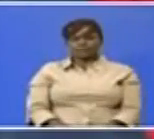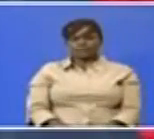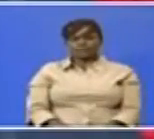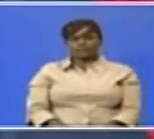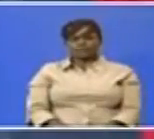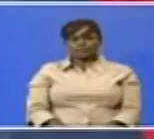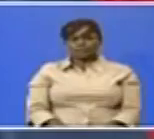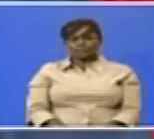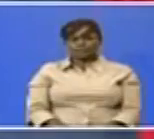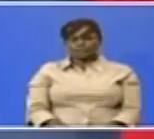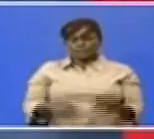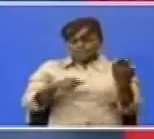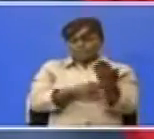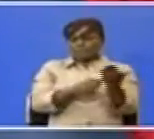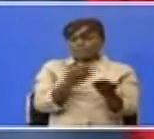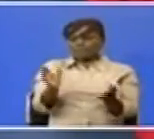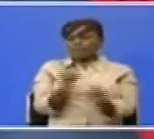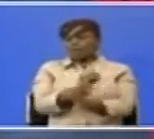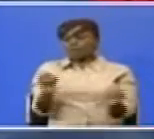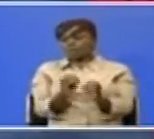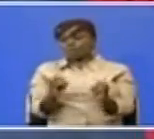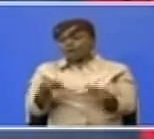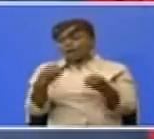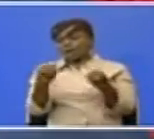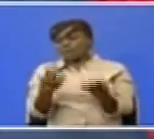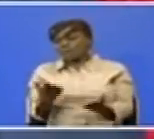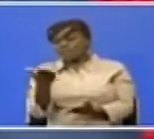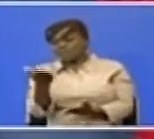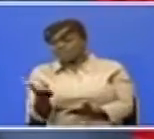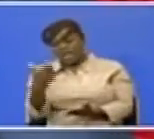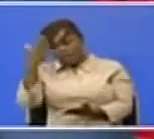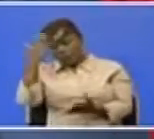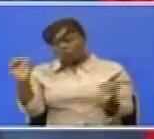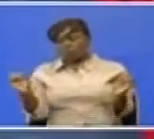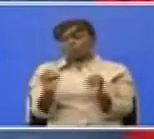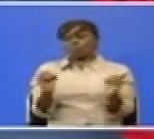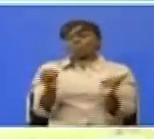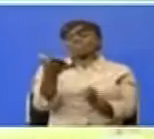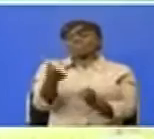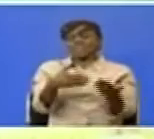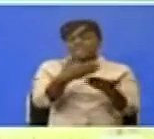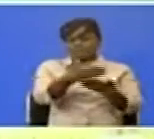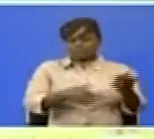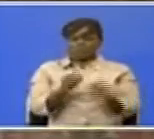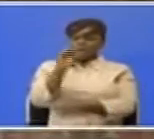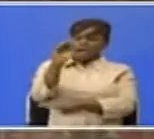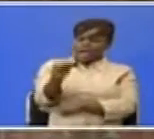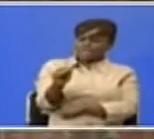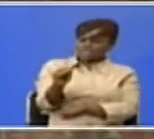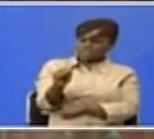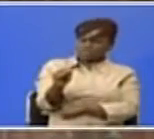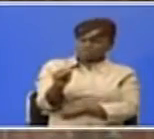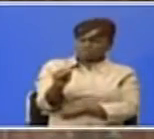either mtu jinaki imetolewa hapo, ama ile club ambayo inafaa kuvota pa makadara, haiko kwenye list. Ukiniuliza honestly,